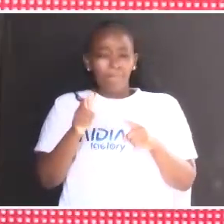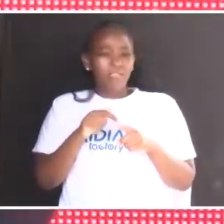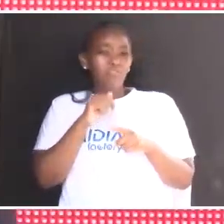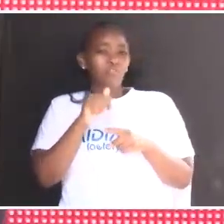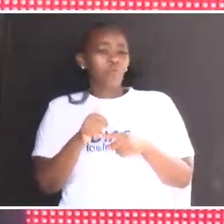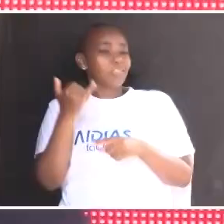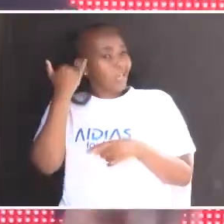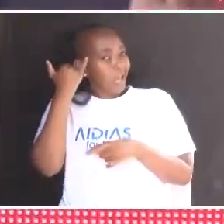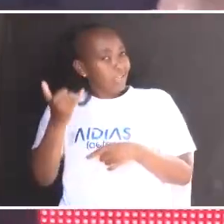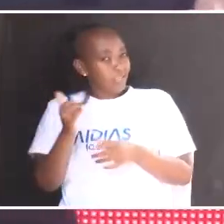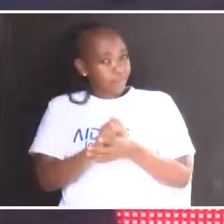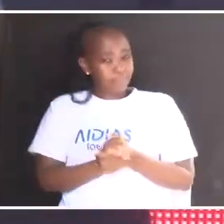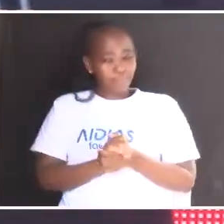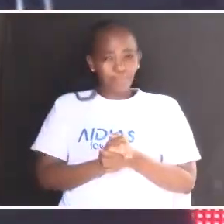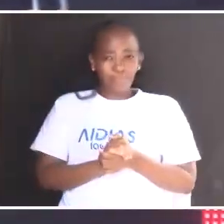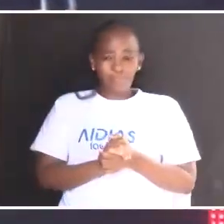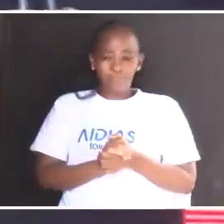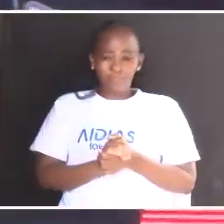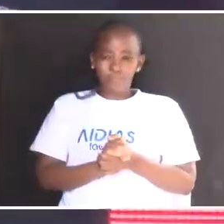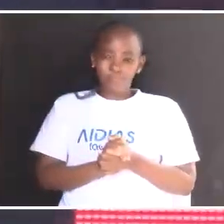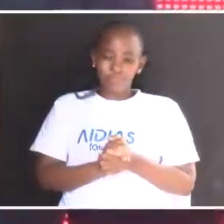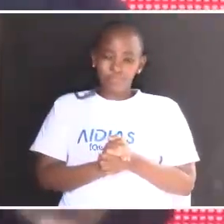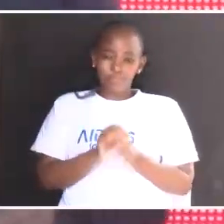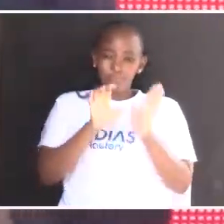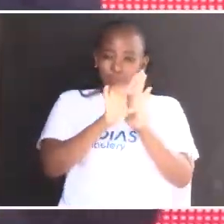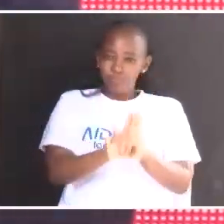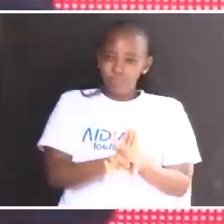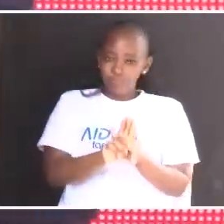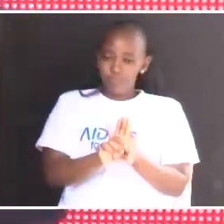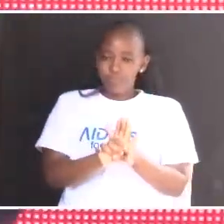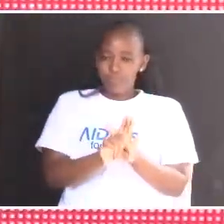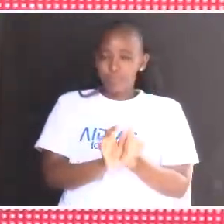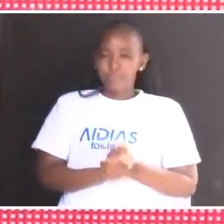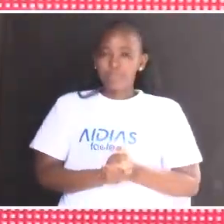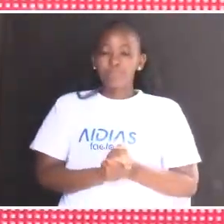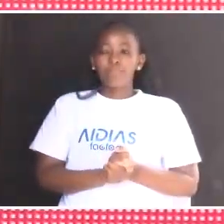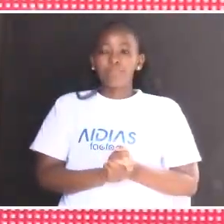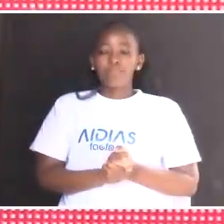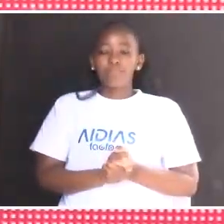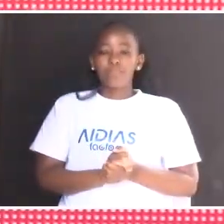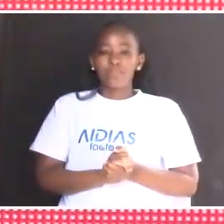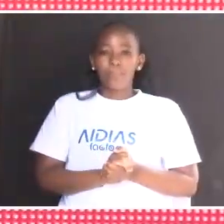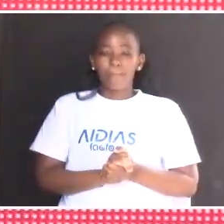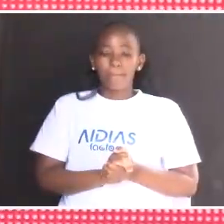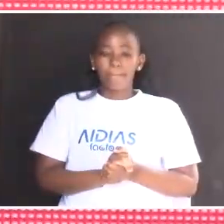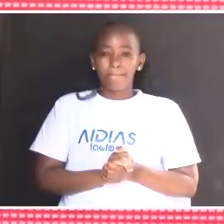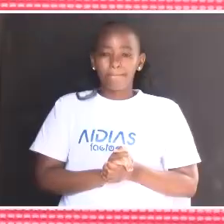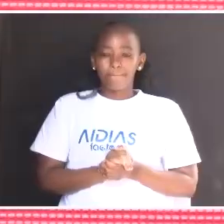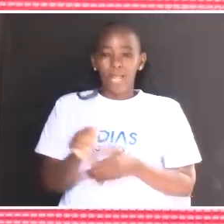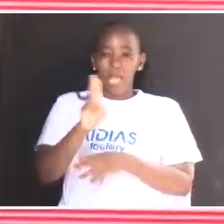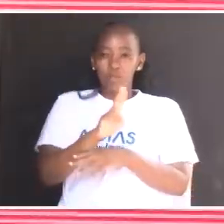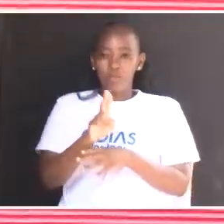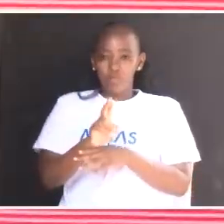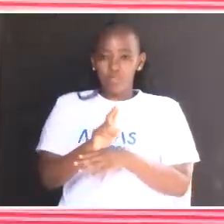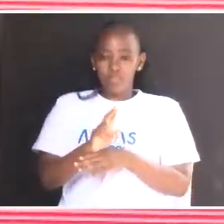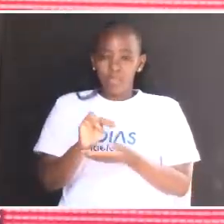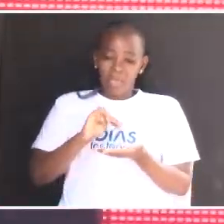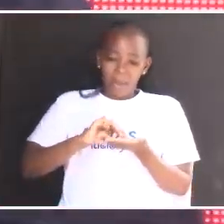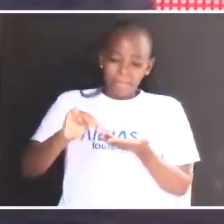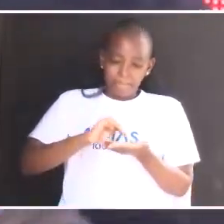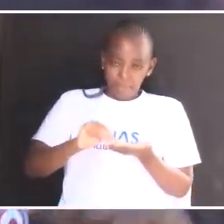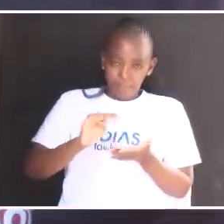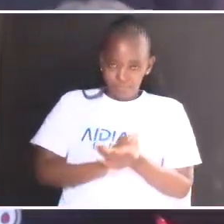the idea behind it. For example, I'm going to give a very good example. Acha nitumie a mobile money